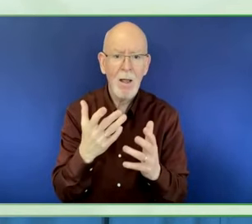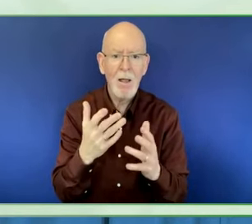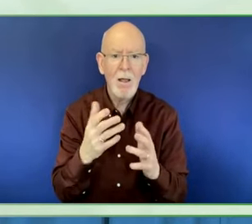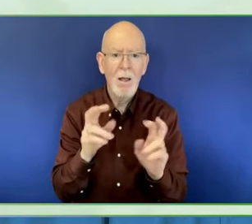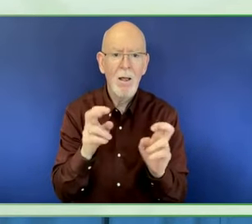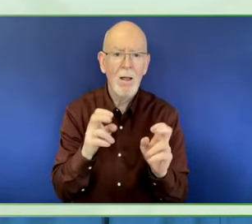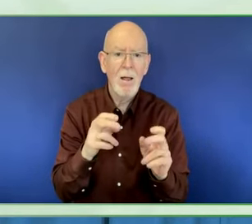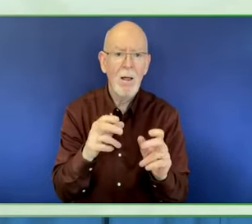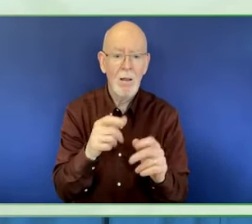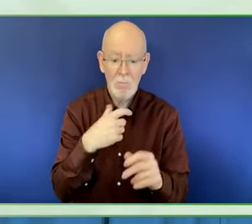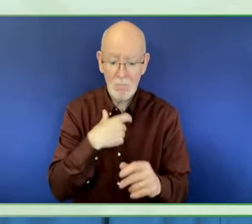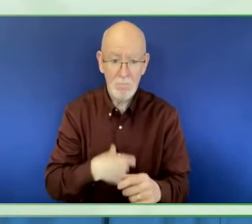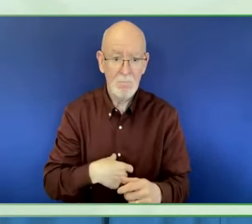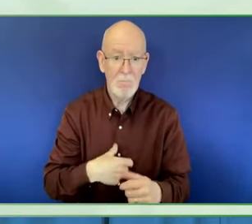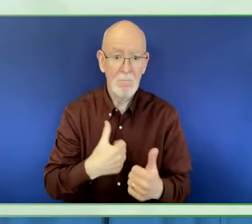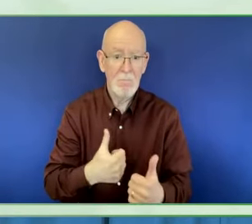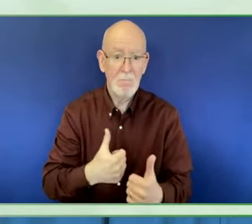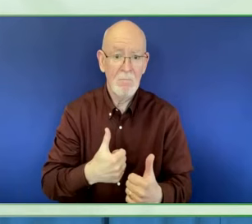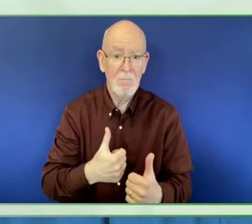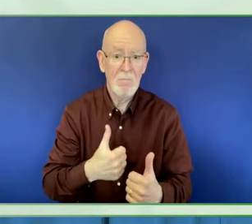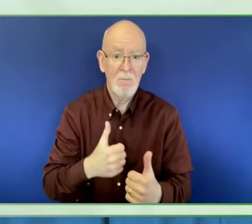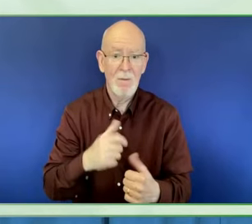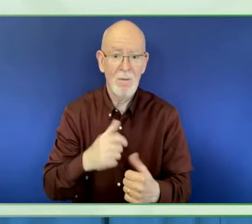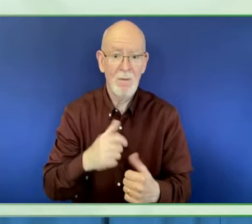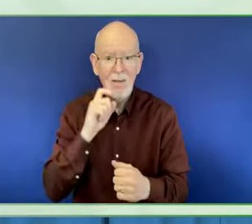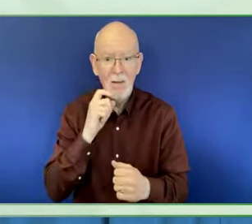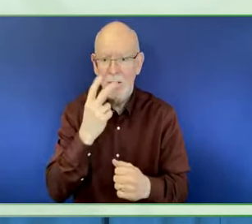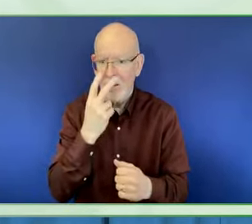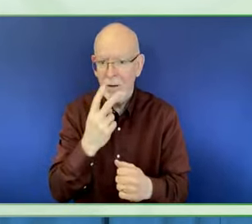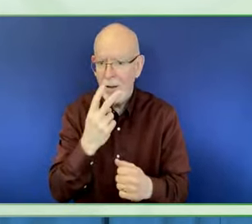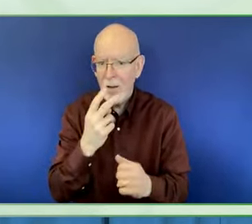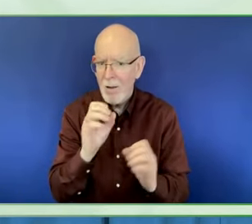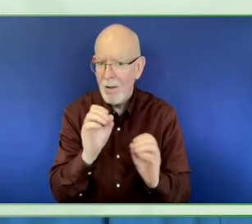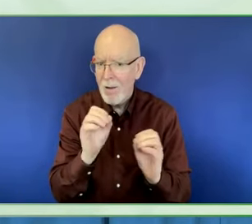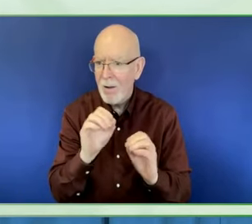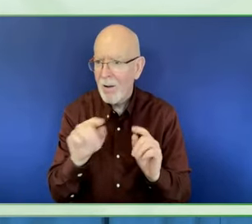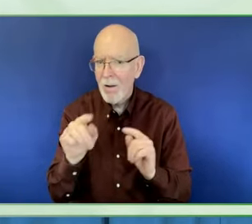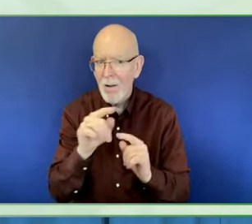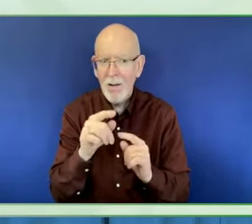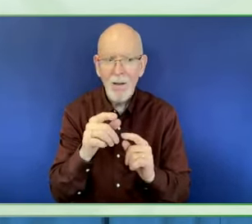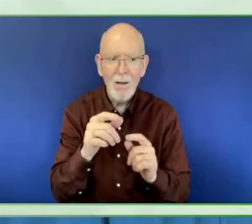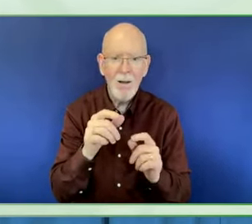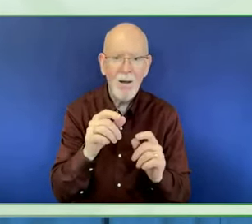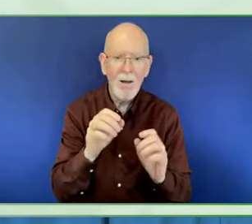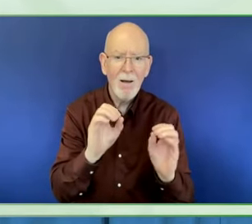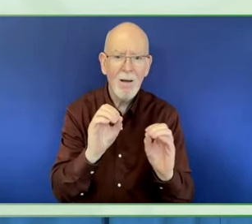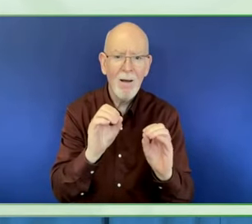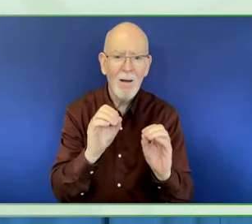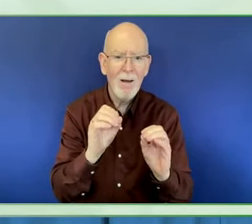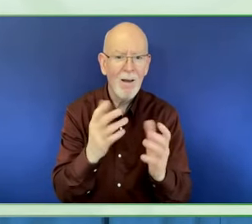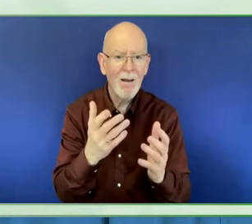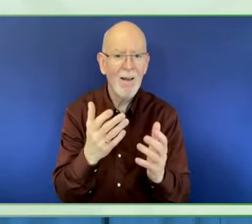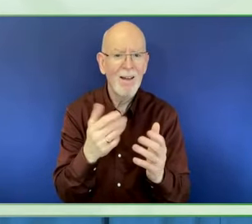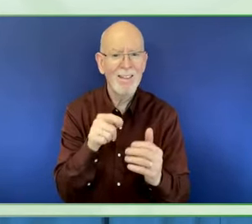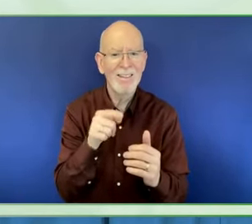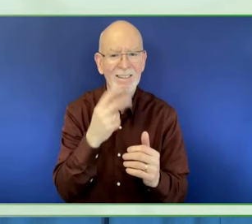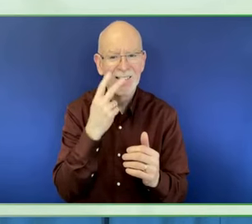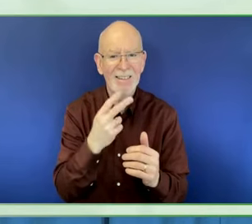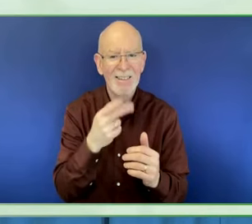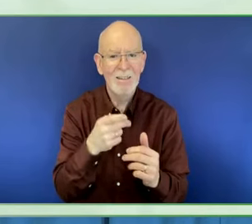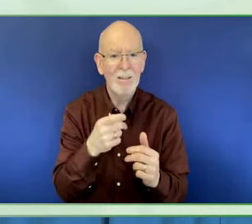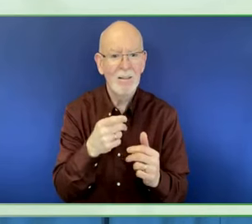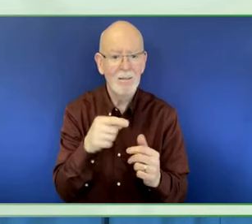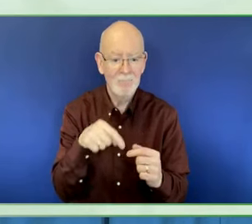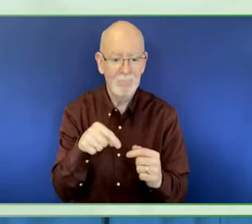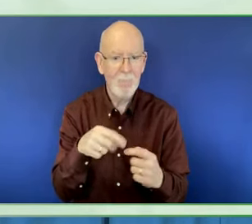disabled characters on screen and in film continues to increase in the production industry, an estimated 95% of available roles